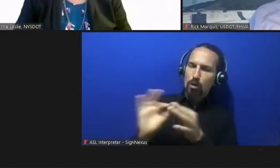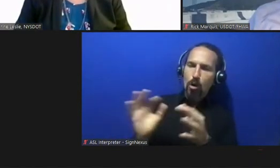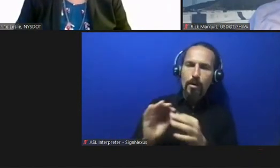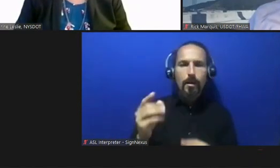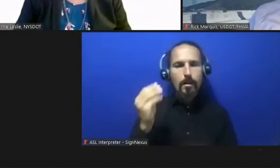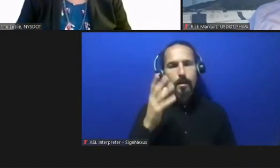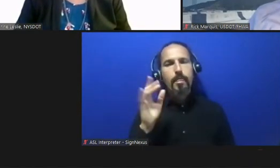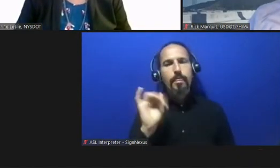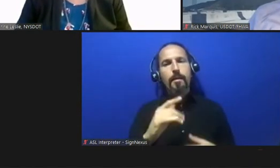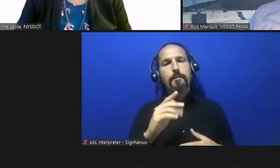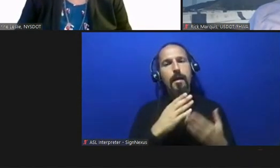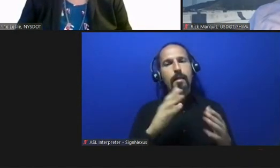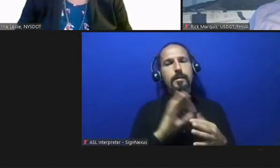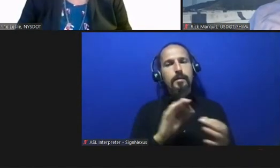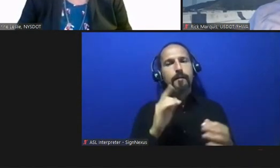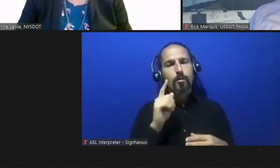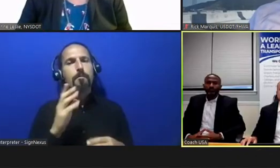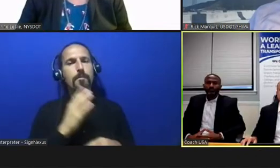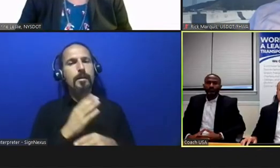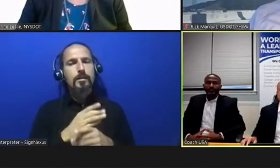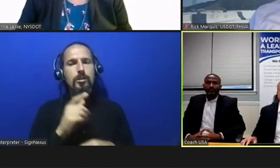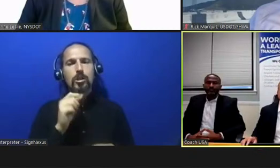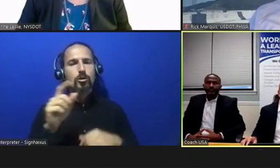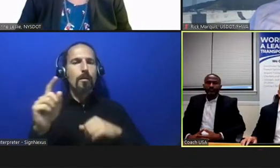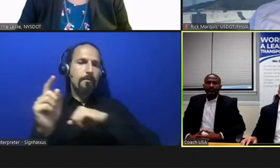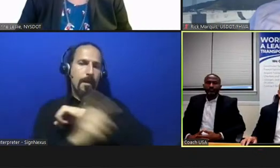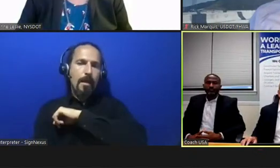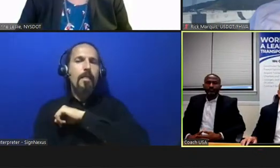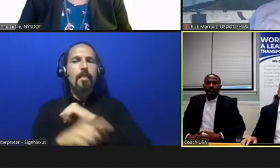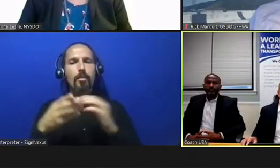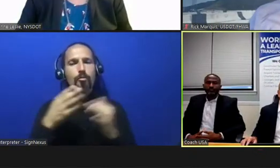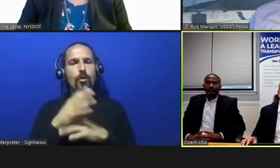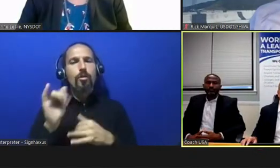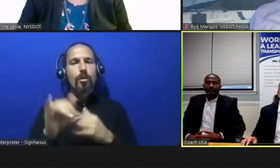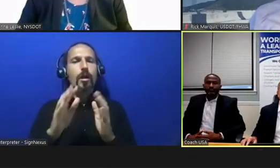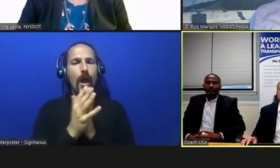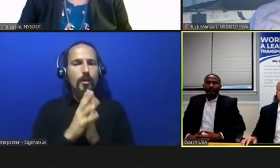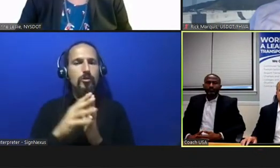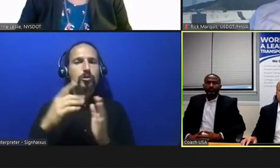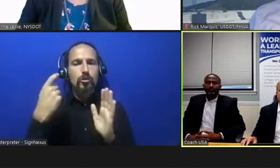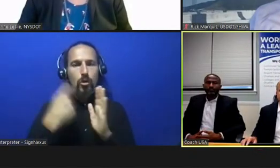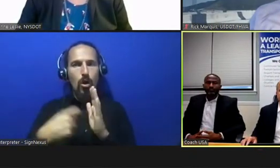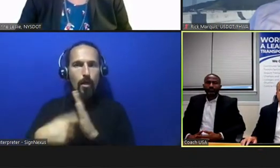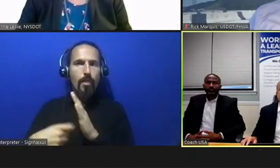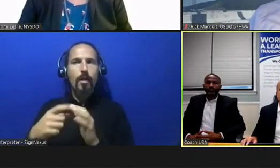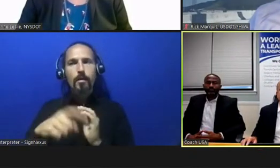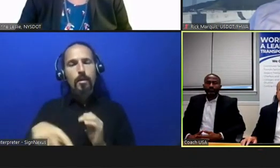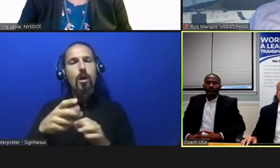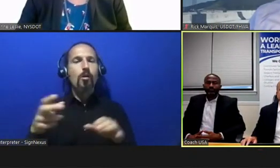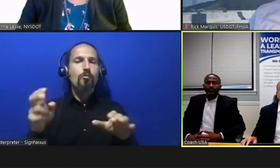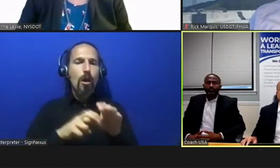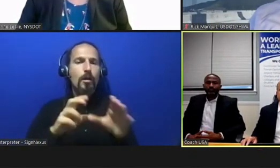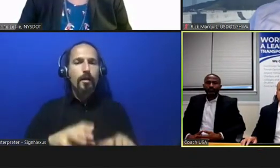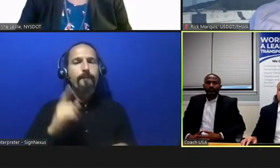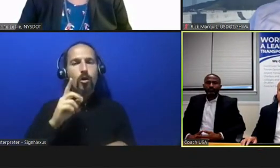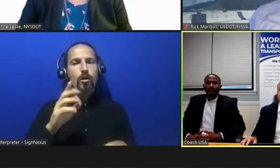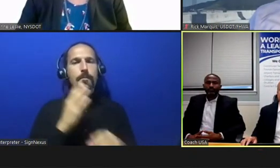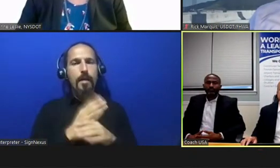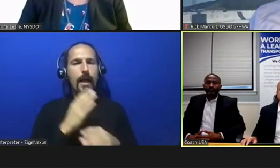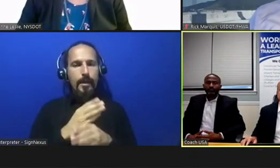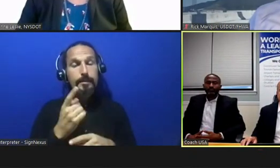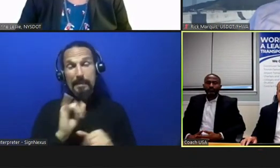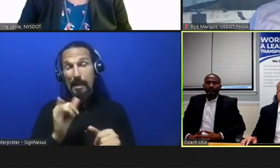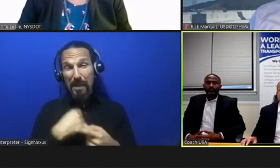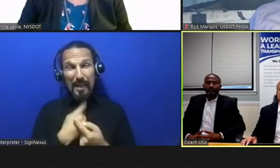public interest served by buses should not be penalized through congestion tolls ridership on our buses has as i